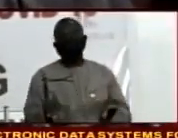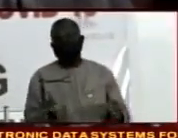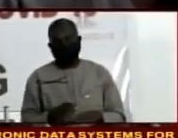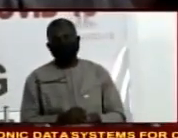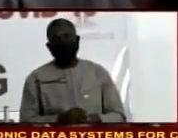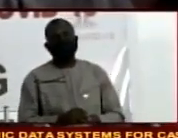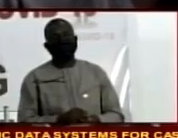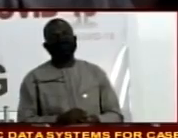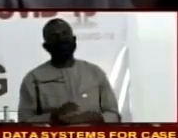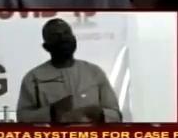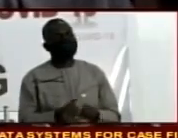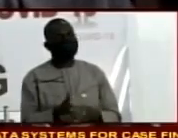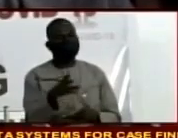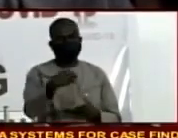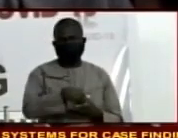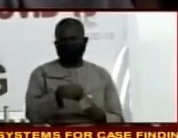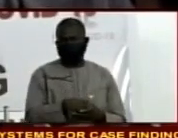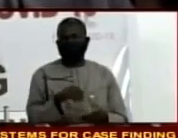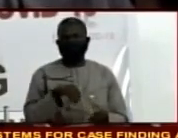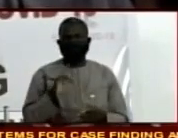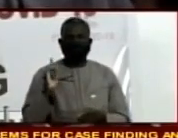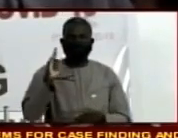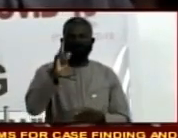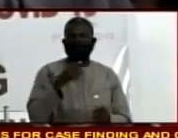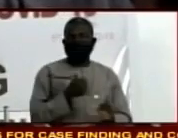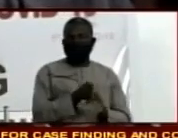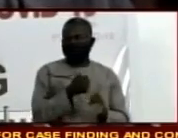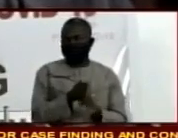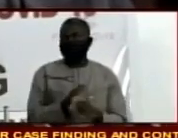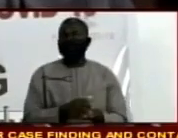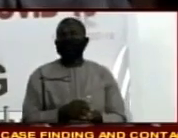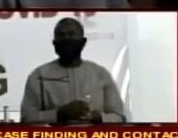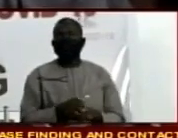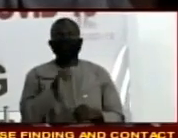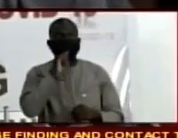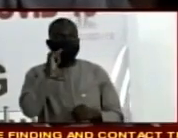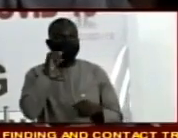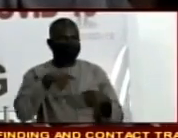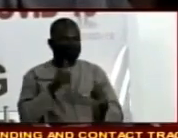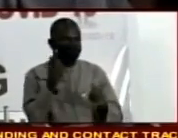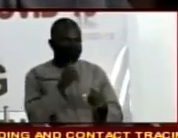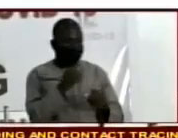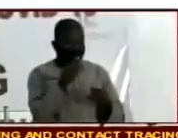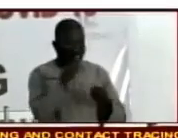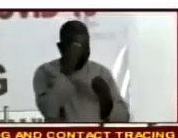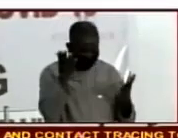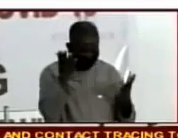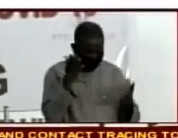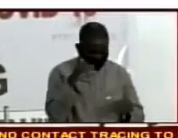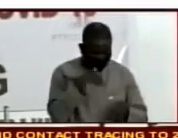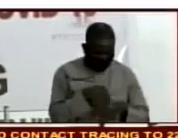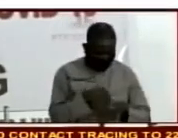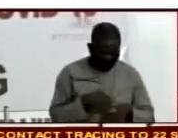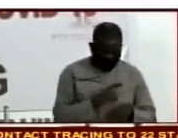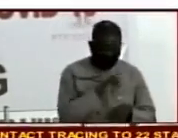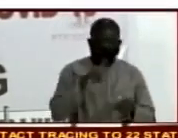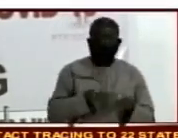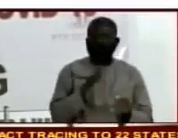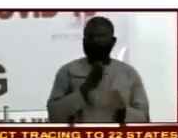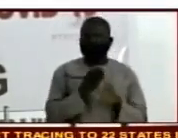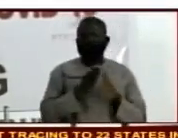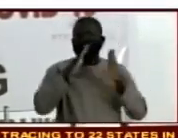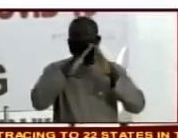the aircraft itself, yesterday during the briefing at National Assembly, House of